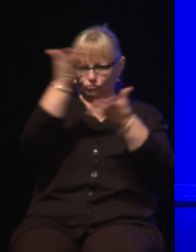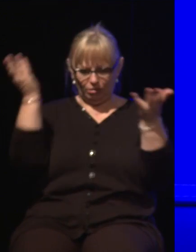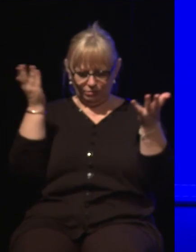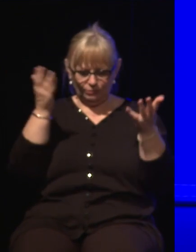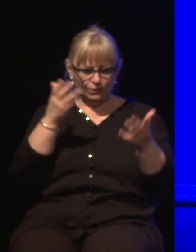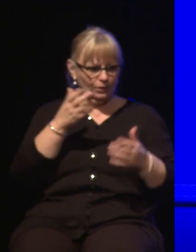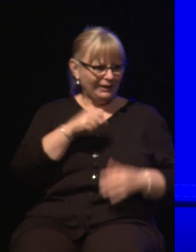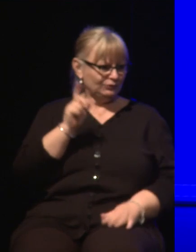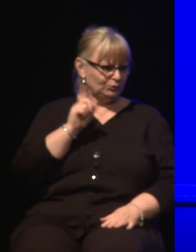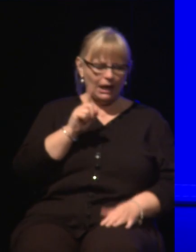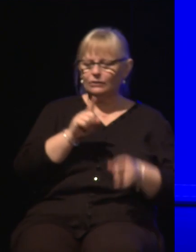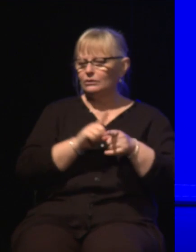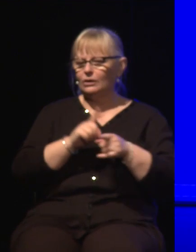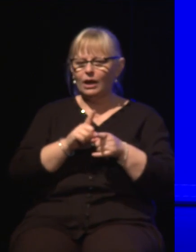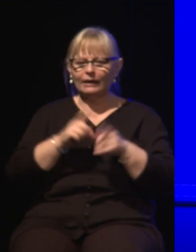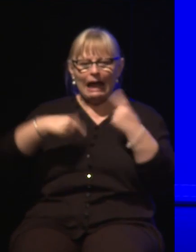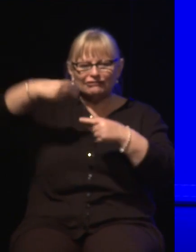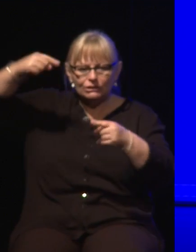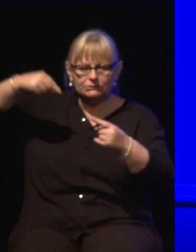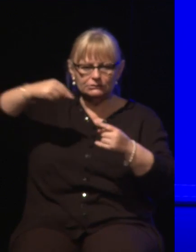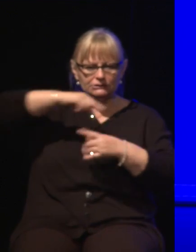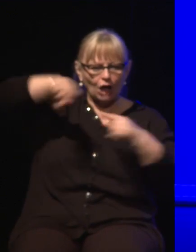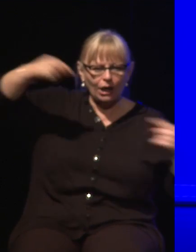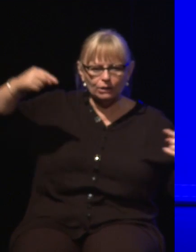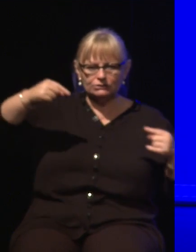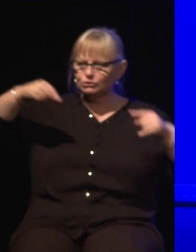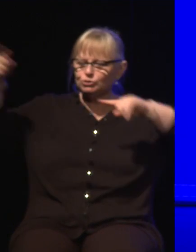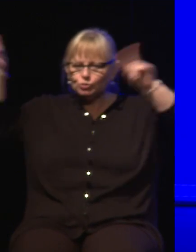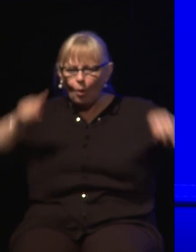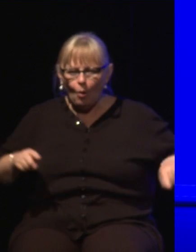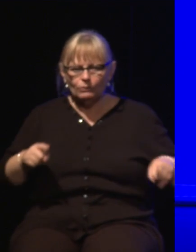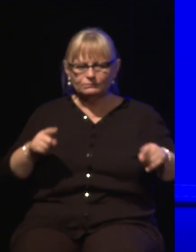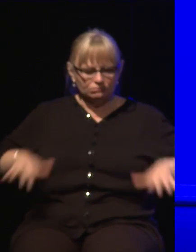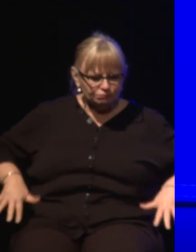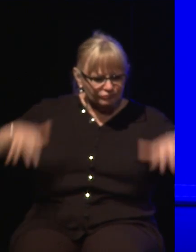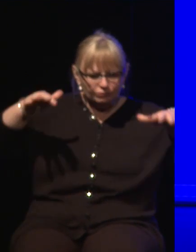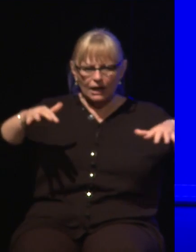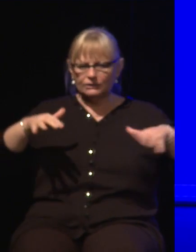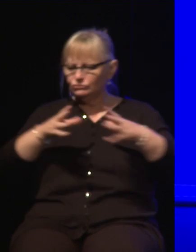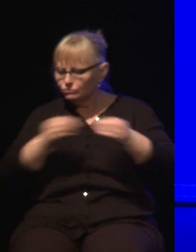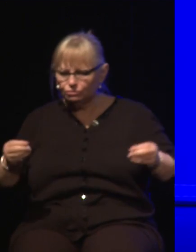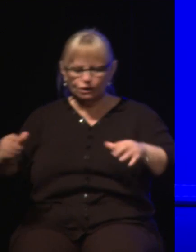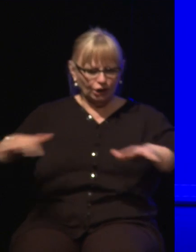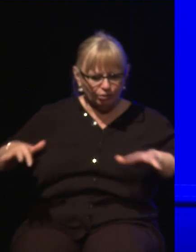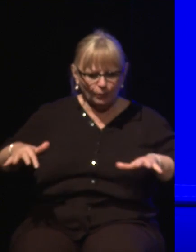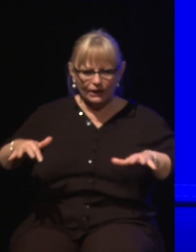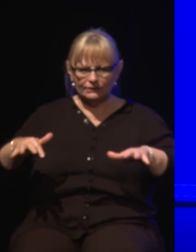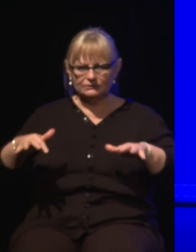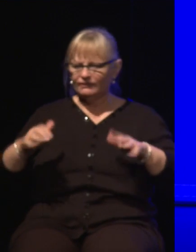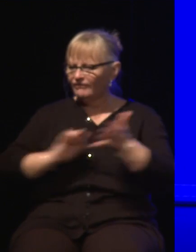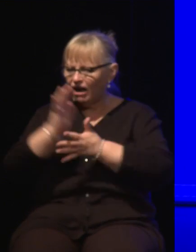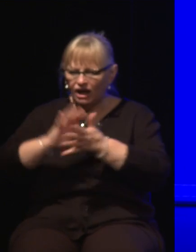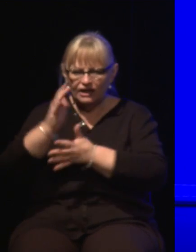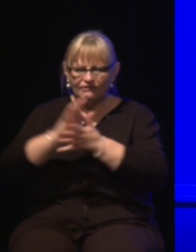we have them today, so like hurricanes and cyclones, tropical storms, earthquakes,